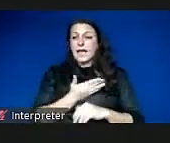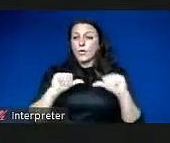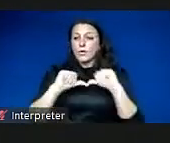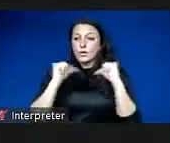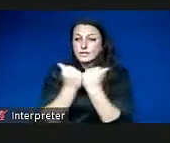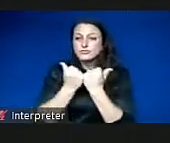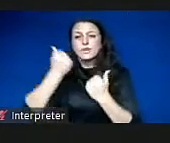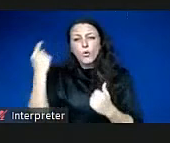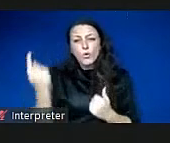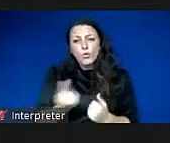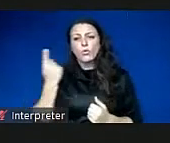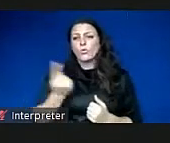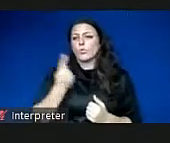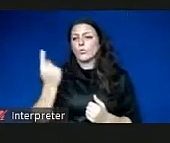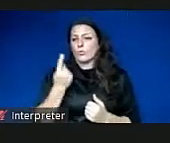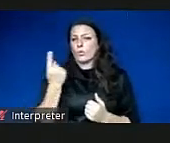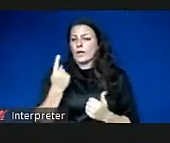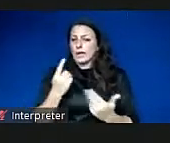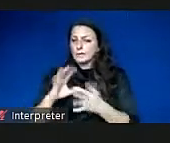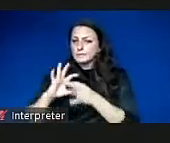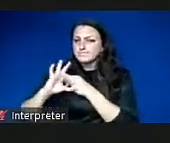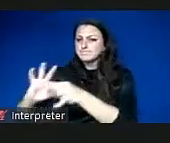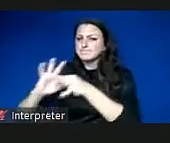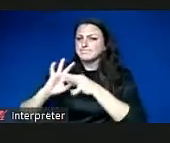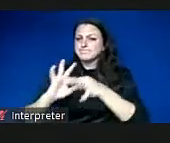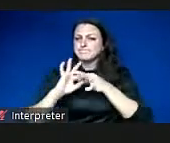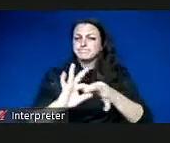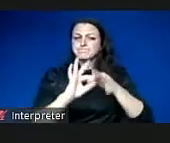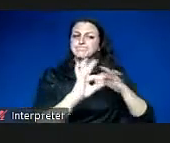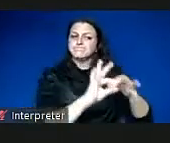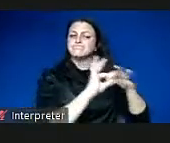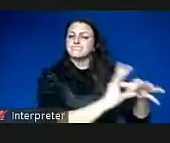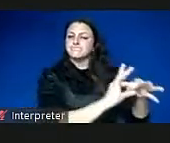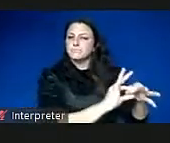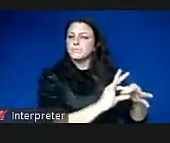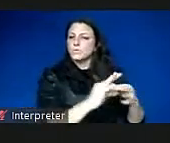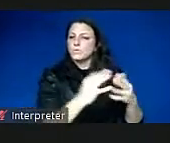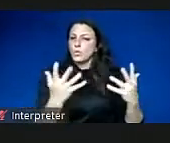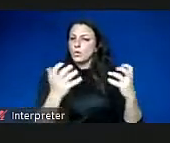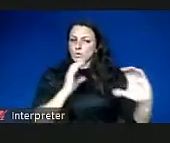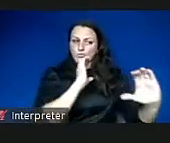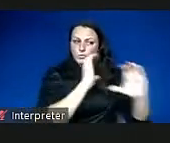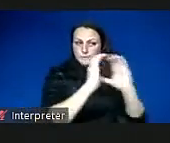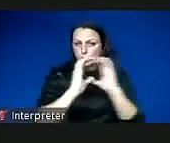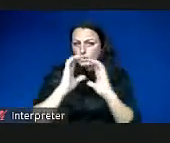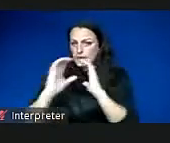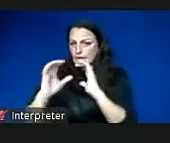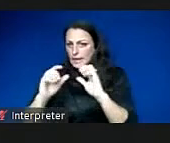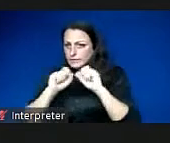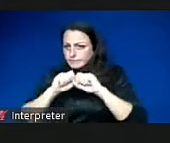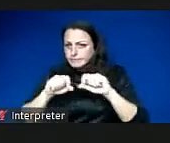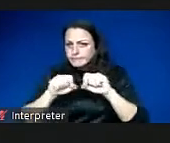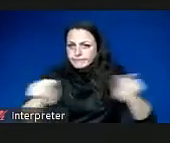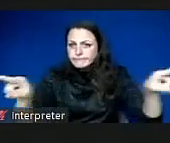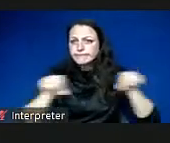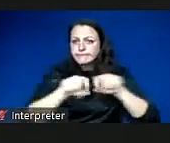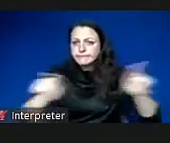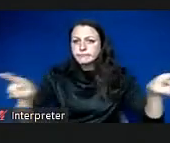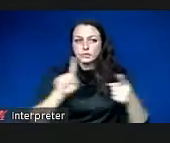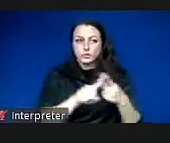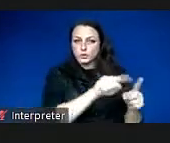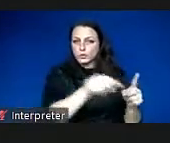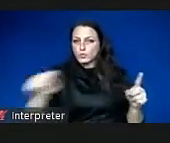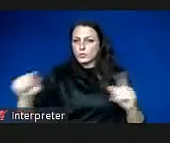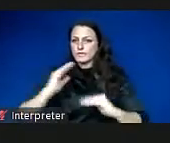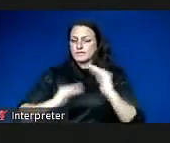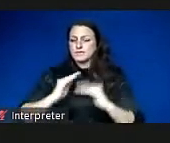had a solid connection to communicating out to the facilities. However, we discovered very early on that we